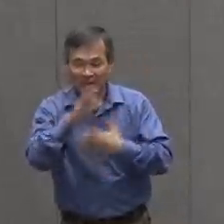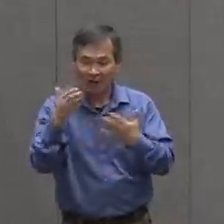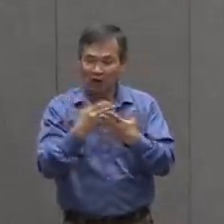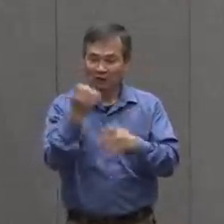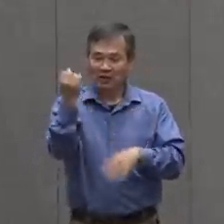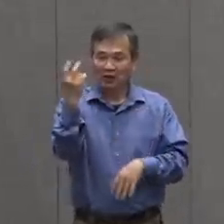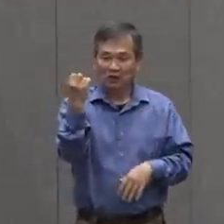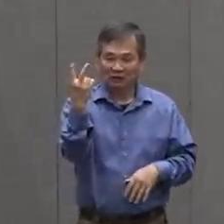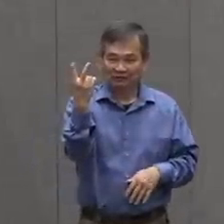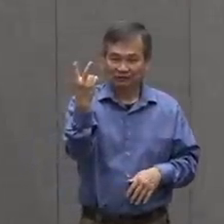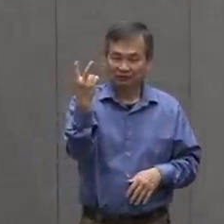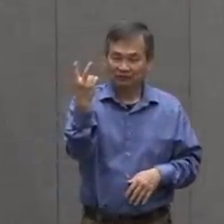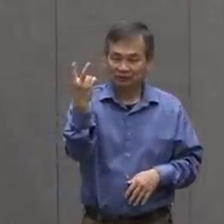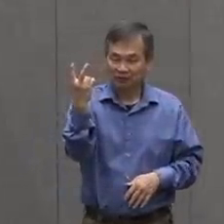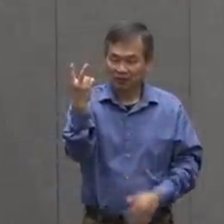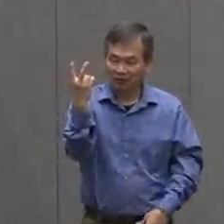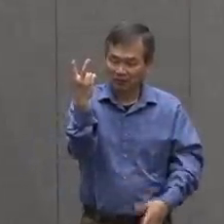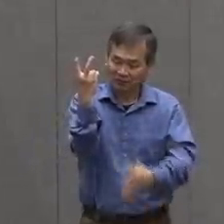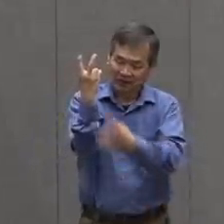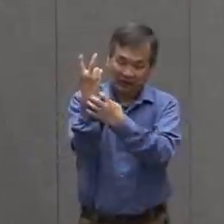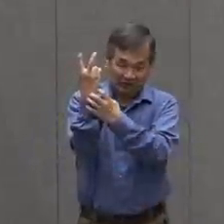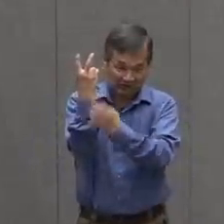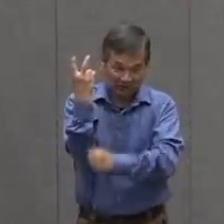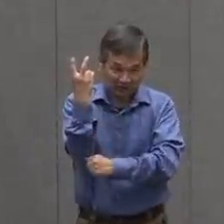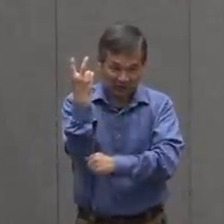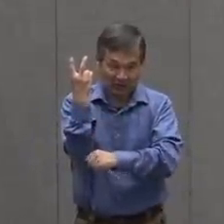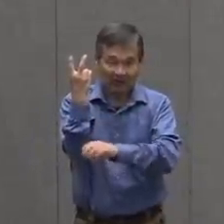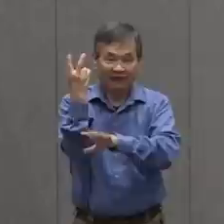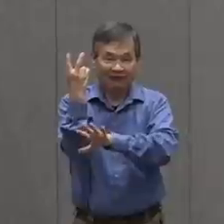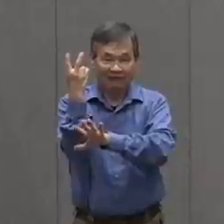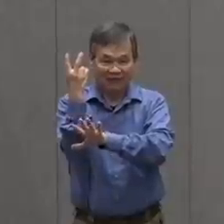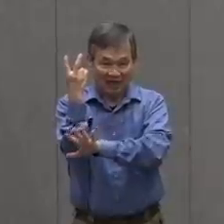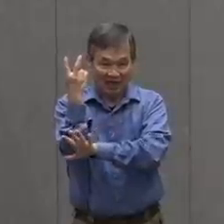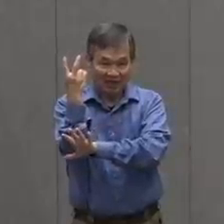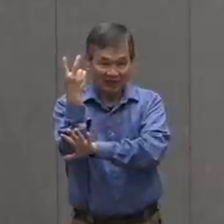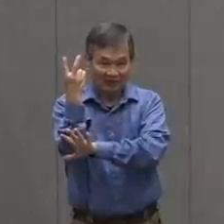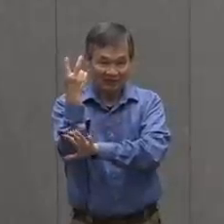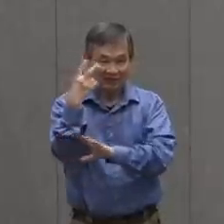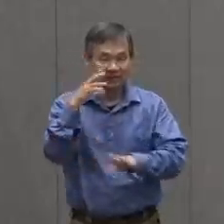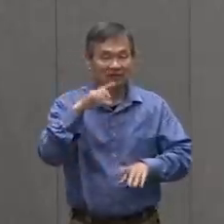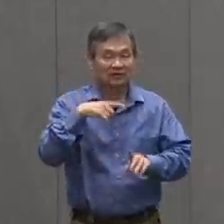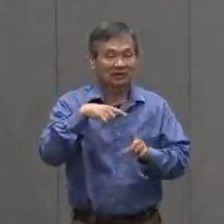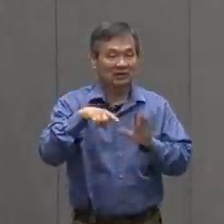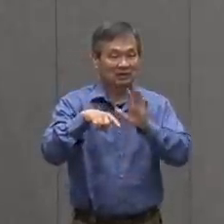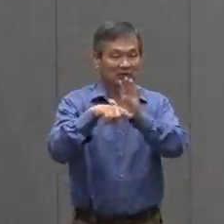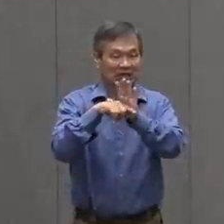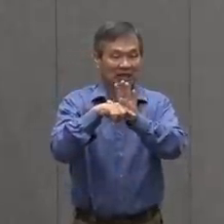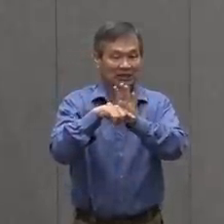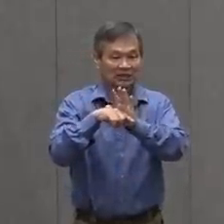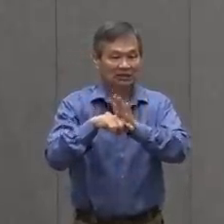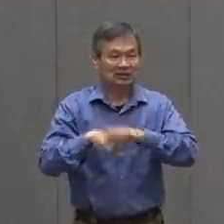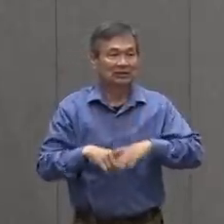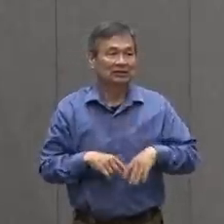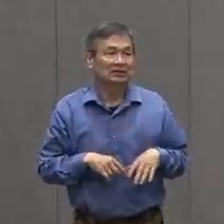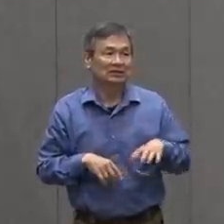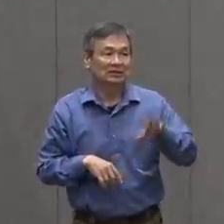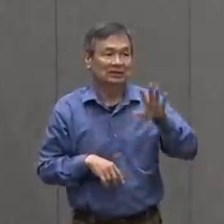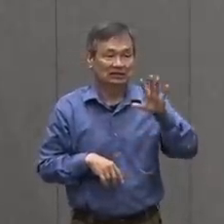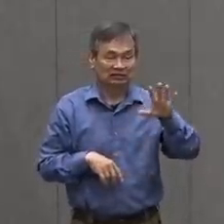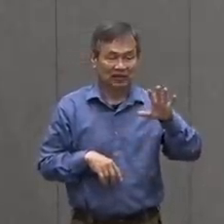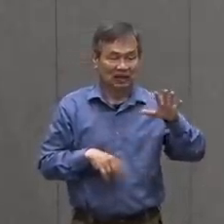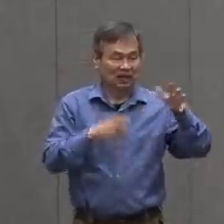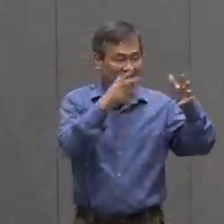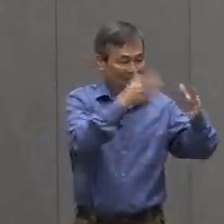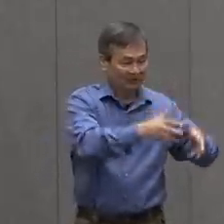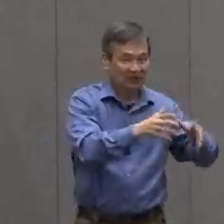12 stickers and I subtract or take away 5 stickers, I'm going to count I have 7 stickers left.